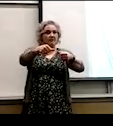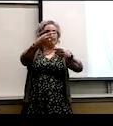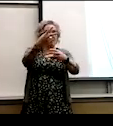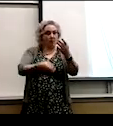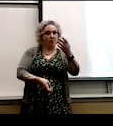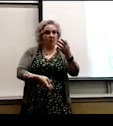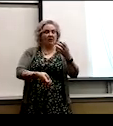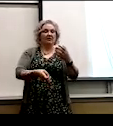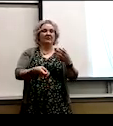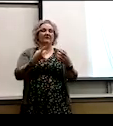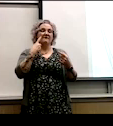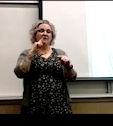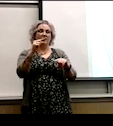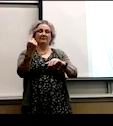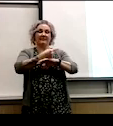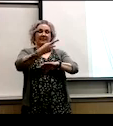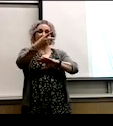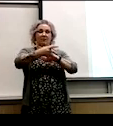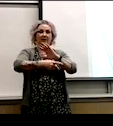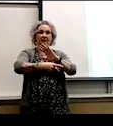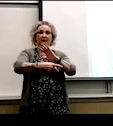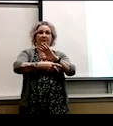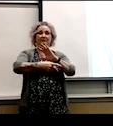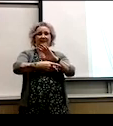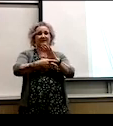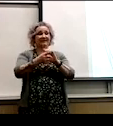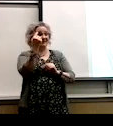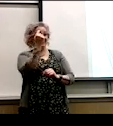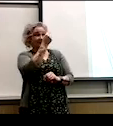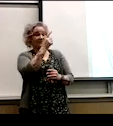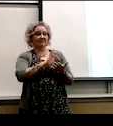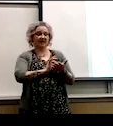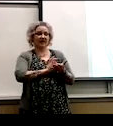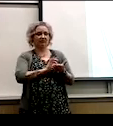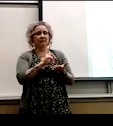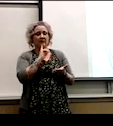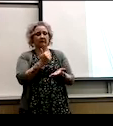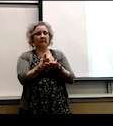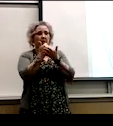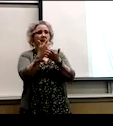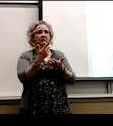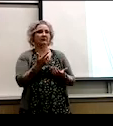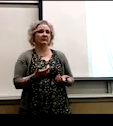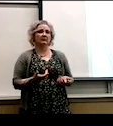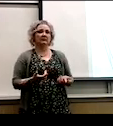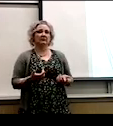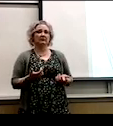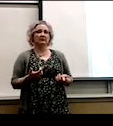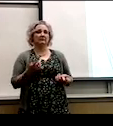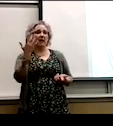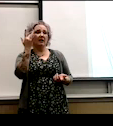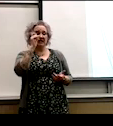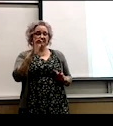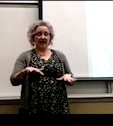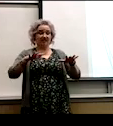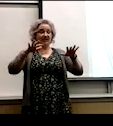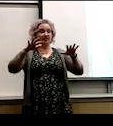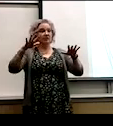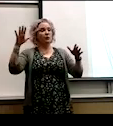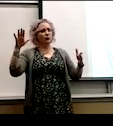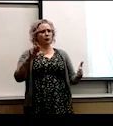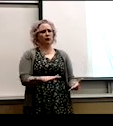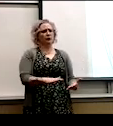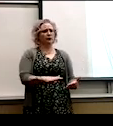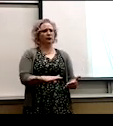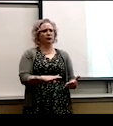syndrome in later stage who have agitation, I find it sometimes miraculous in reducing the agitation they have. But there's